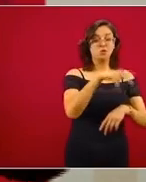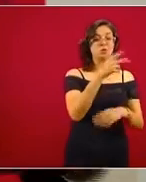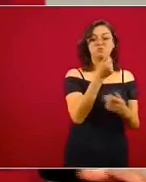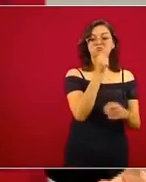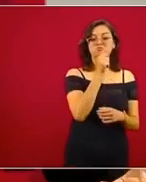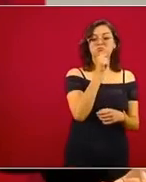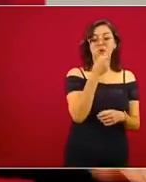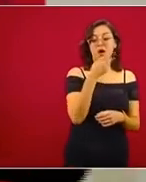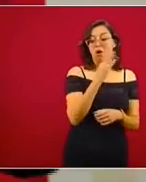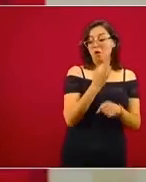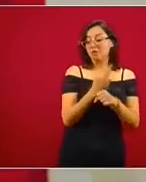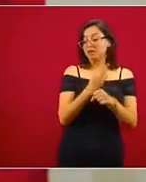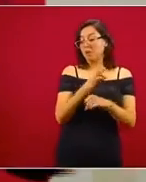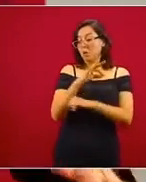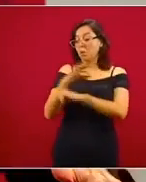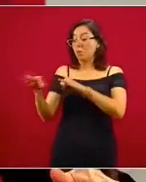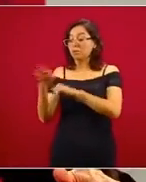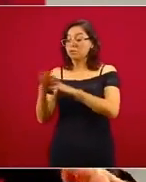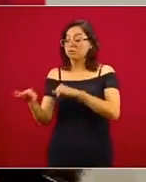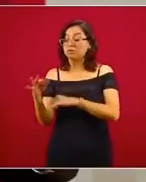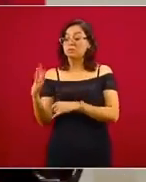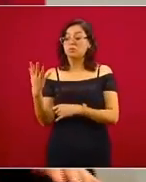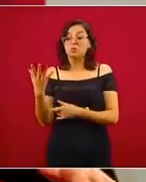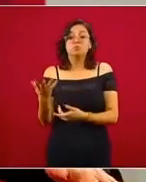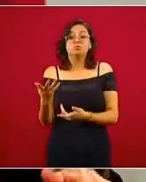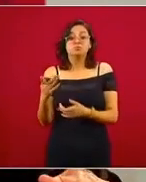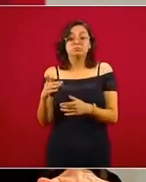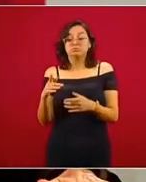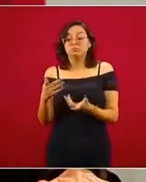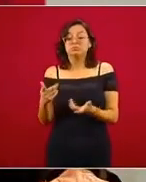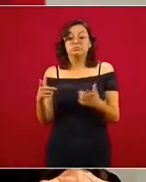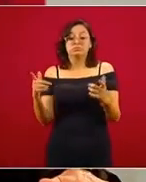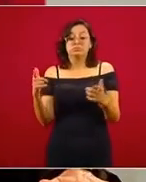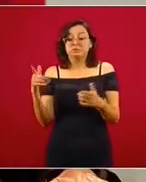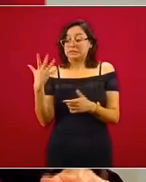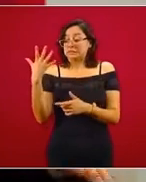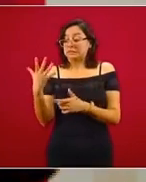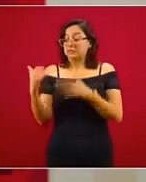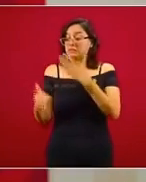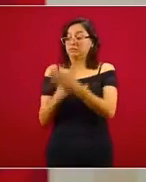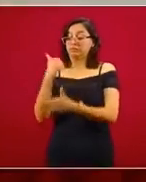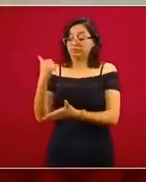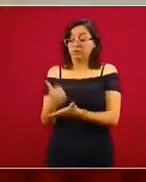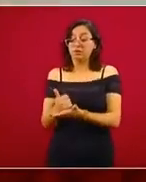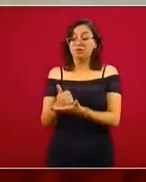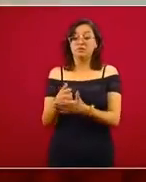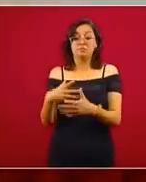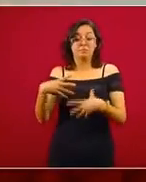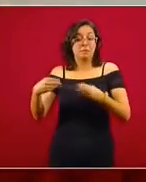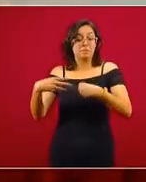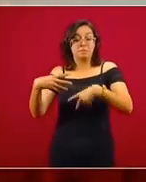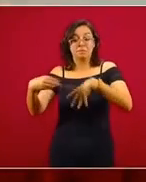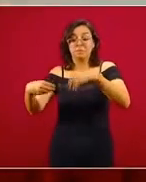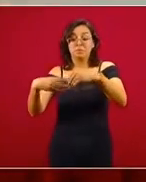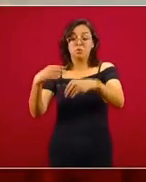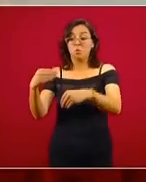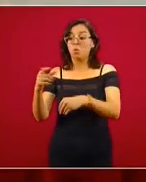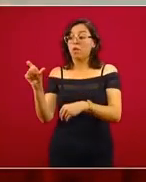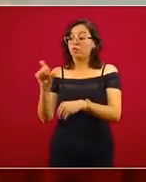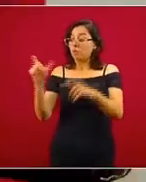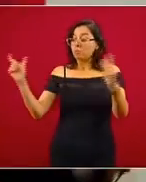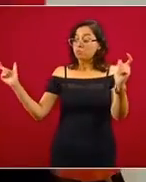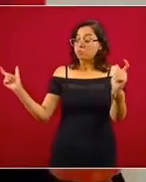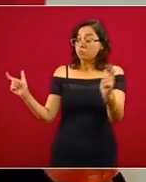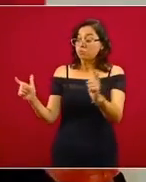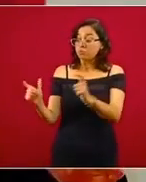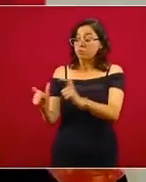scenario, we didn't have a circulation. The virus wasn't circulating in Mexico. Now that we're on the way out, because for example, with the